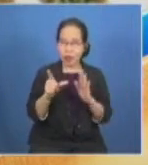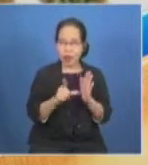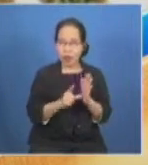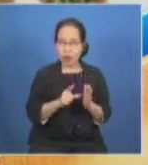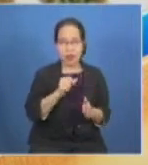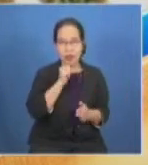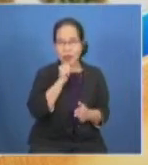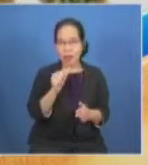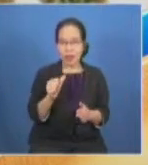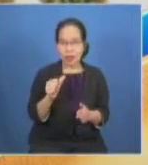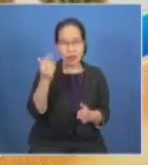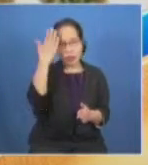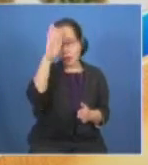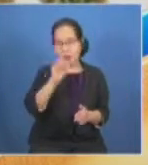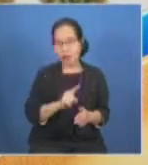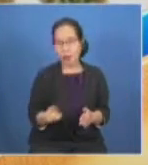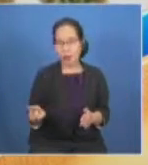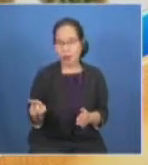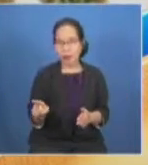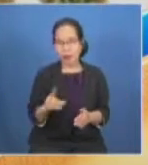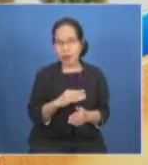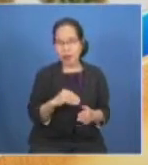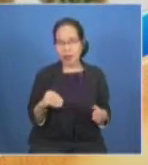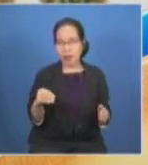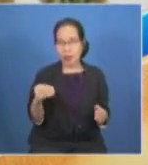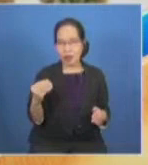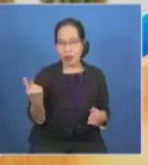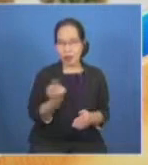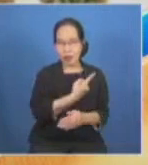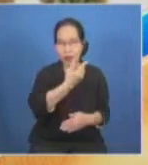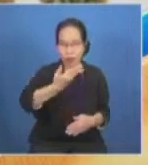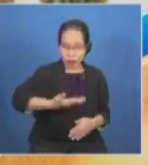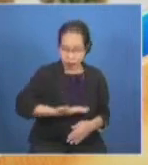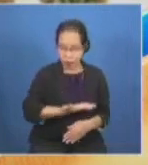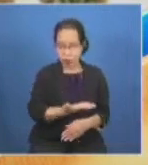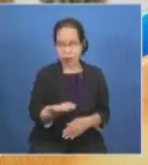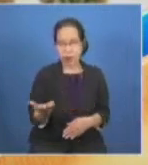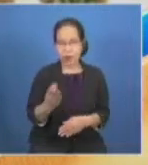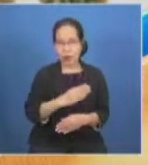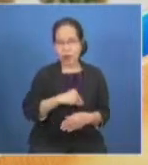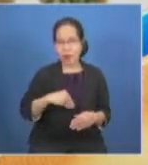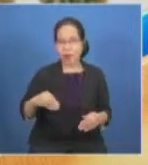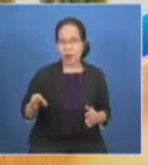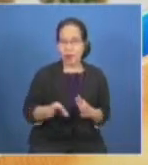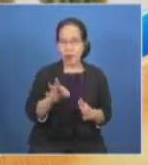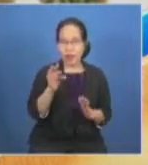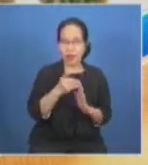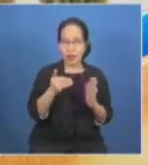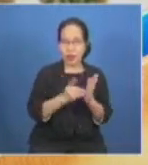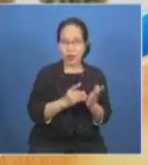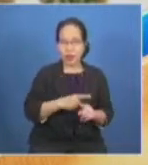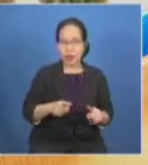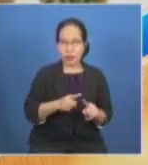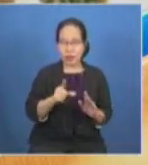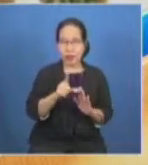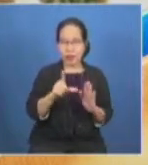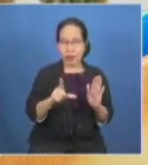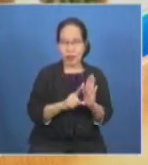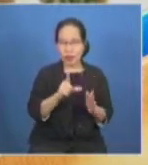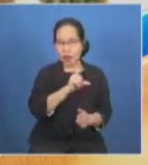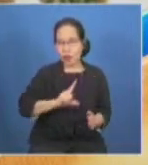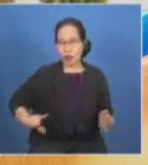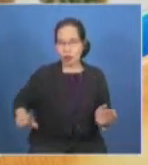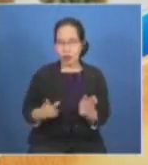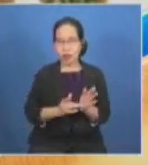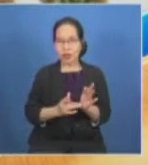them. And therefore, we are inviting you, let us find out the many different, well, the doctrines of our